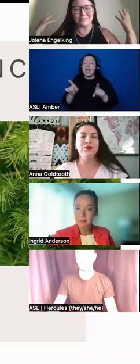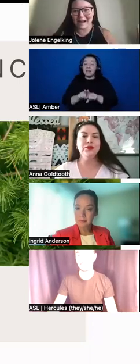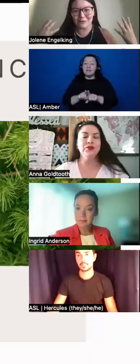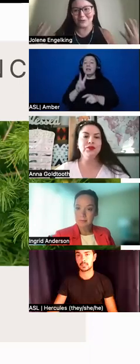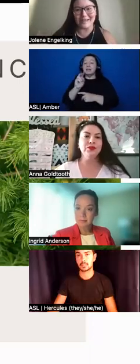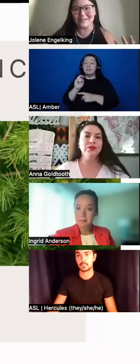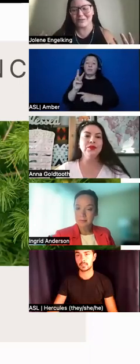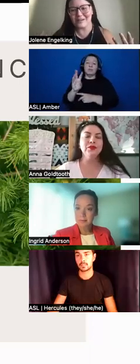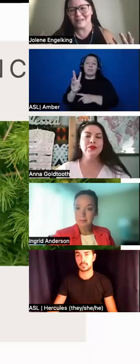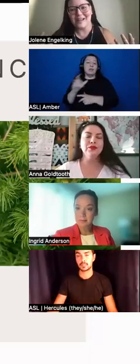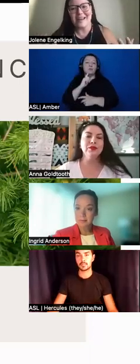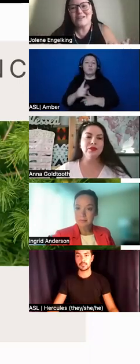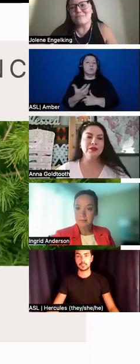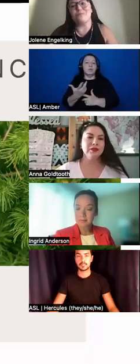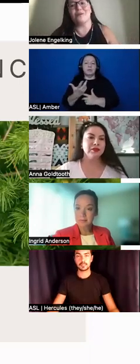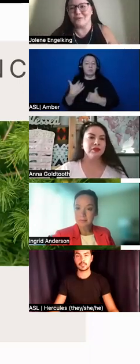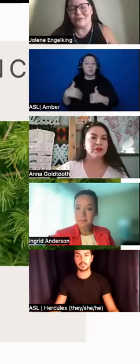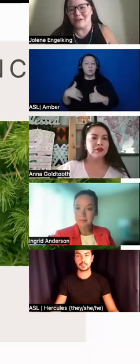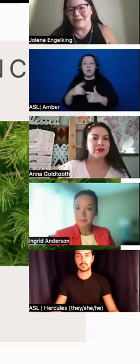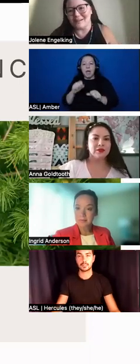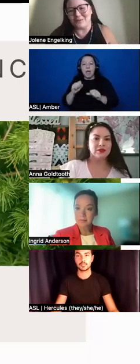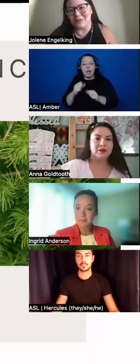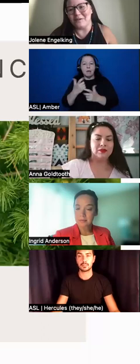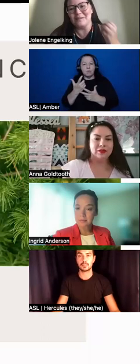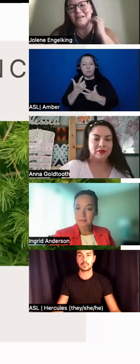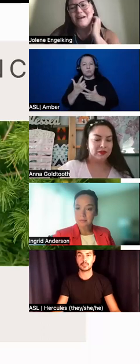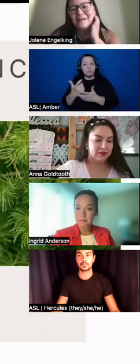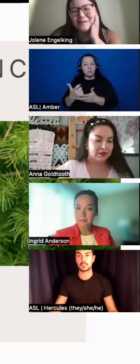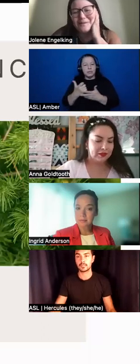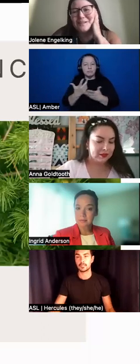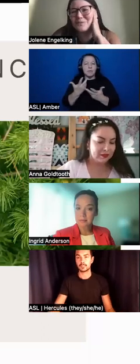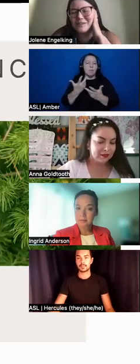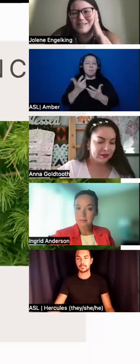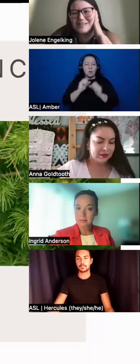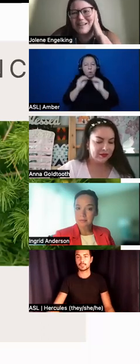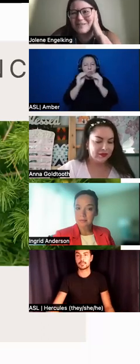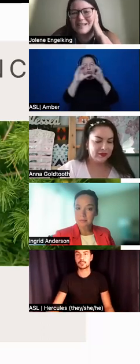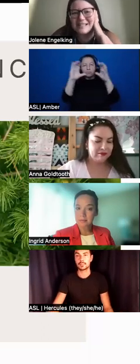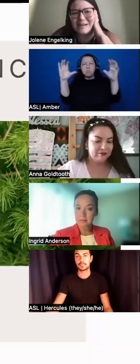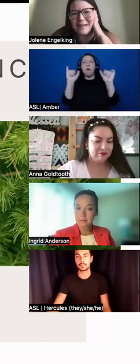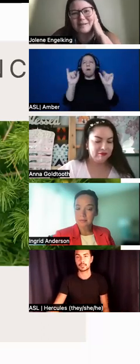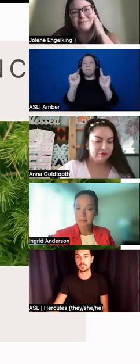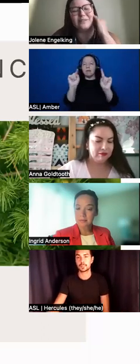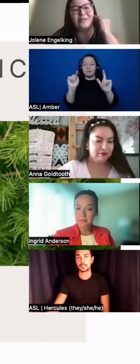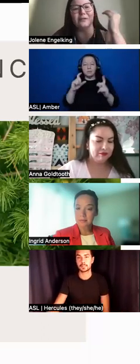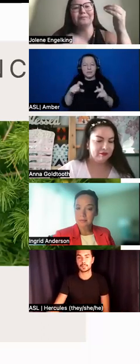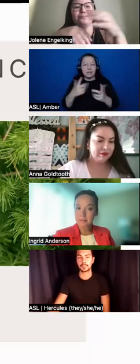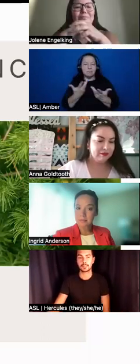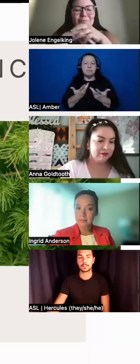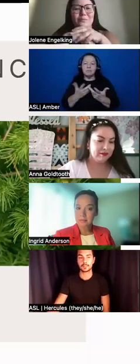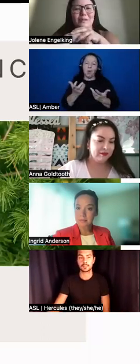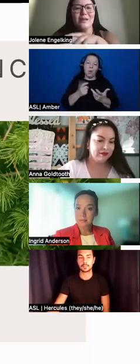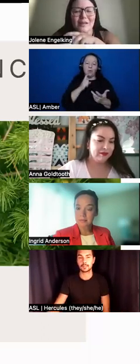and this macro lens for us, and just bringing her full self in as well. I just wanted to kind of name that.